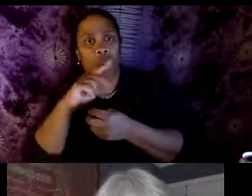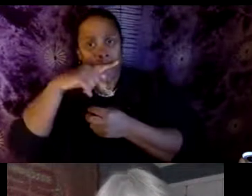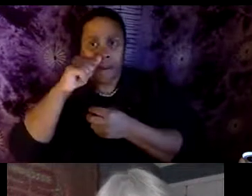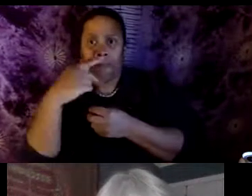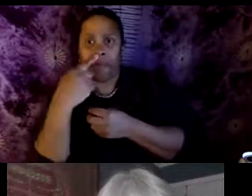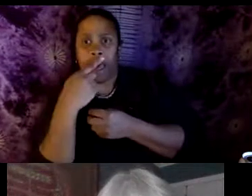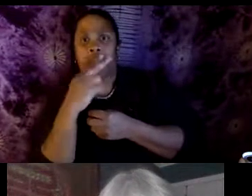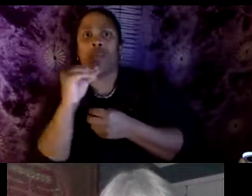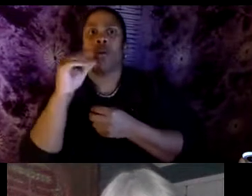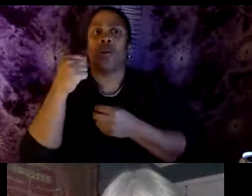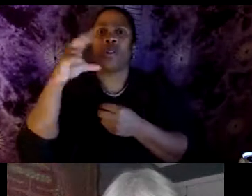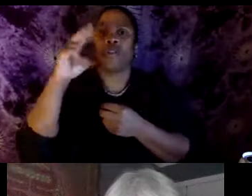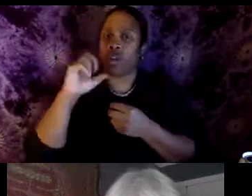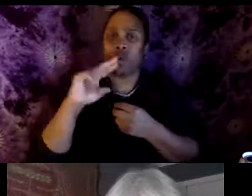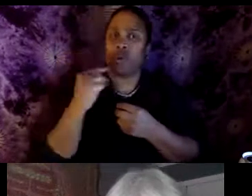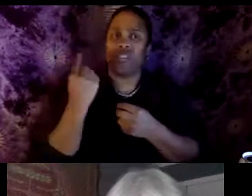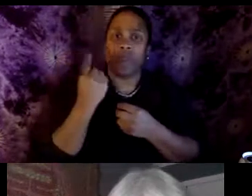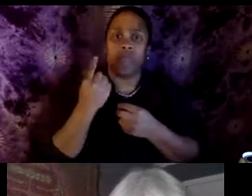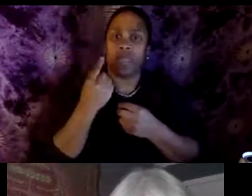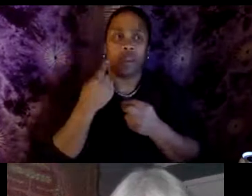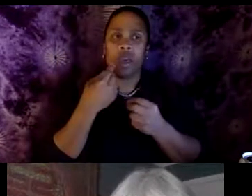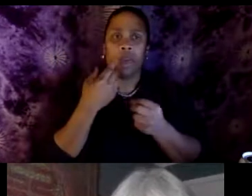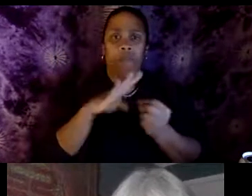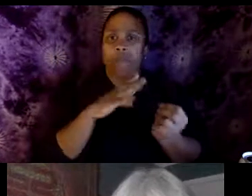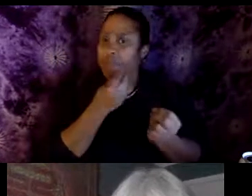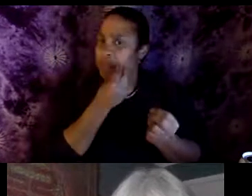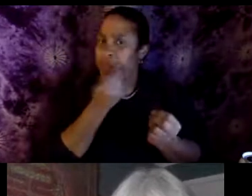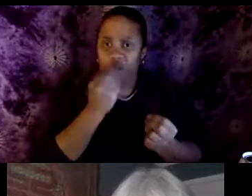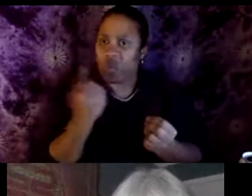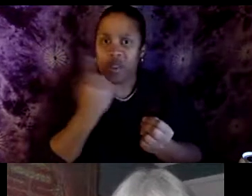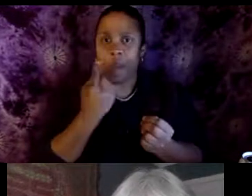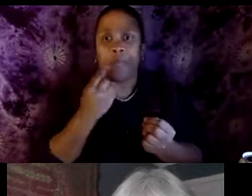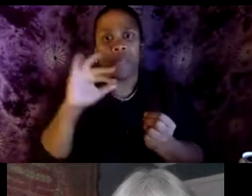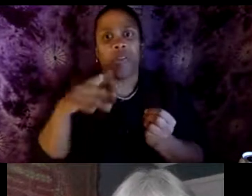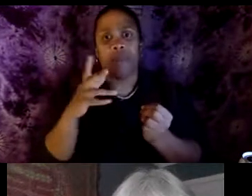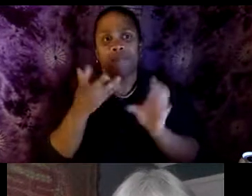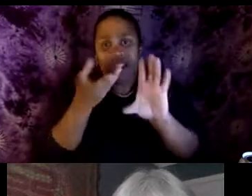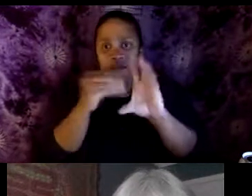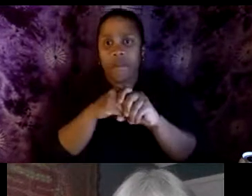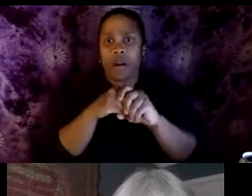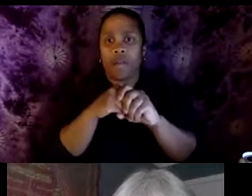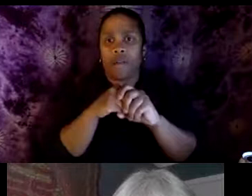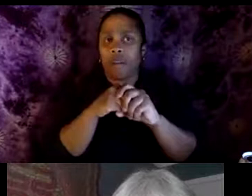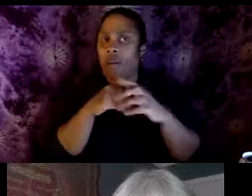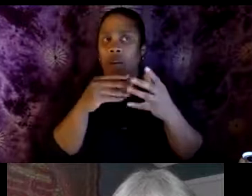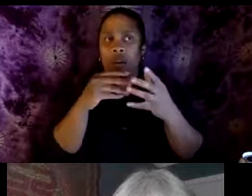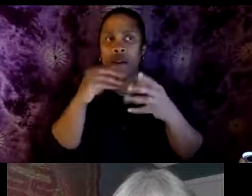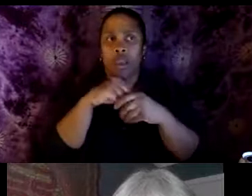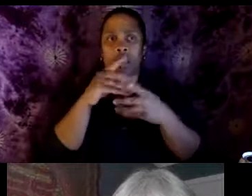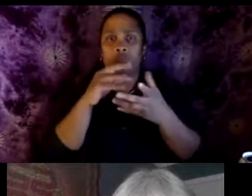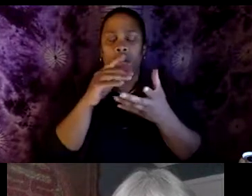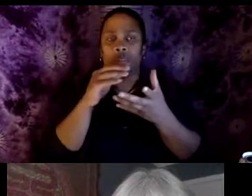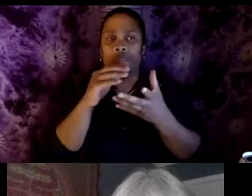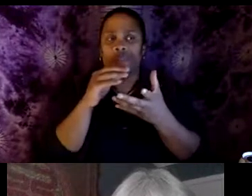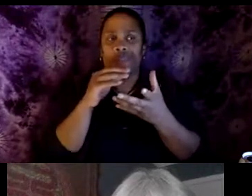there's a lot of different underlying contributors that can contribute, but you can work with healers, you know, any